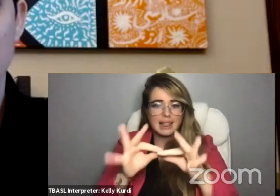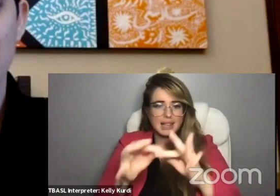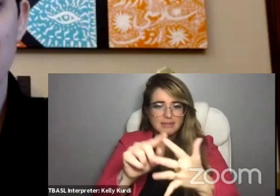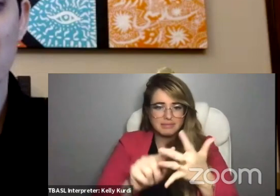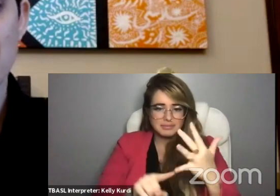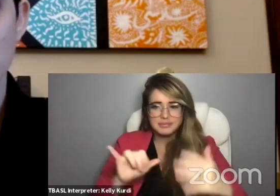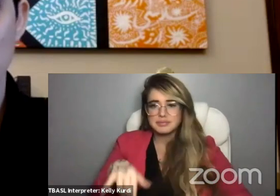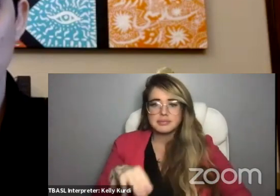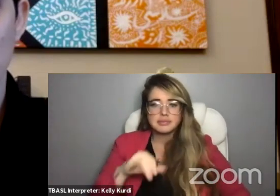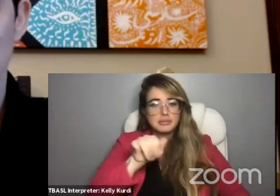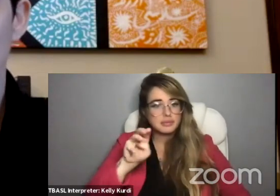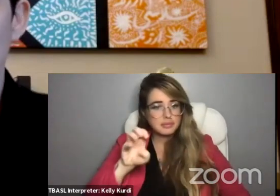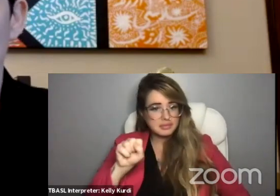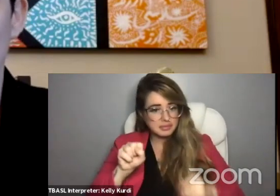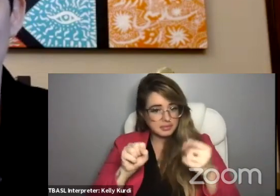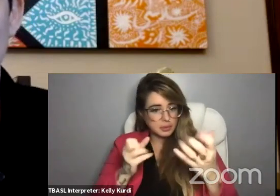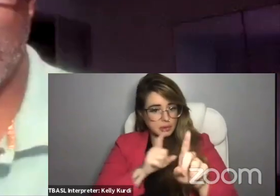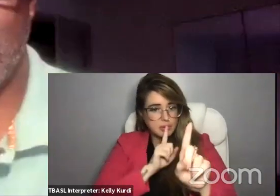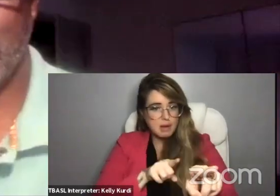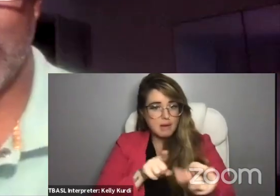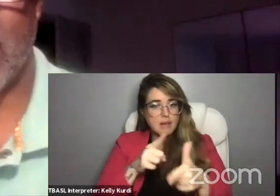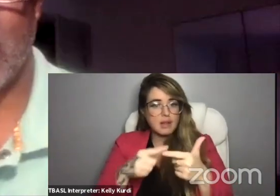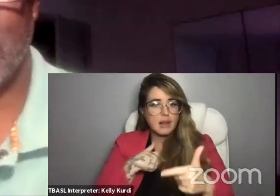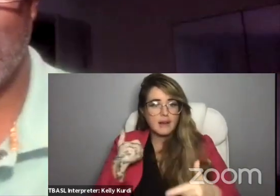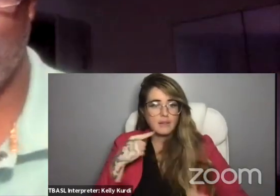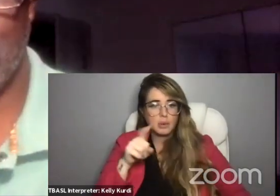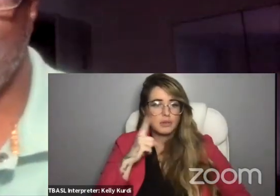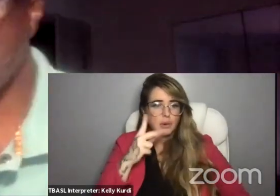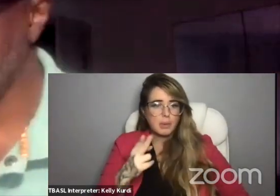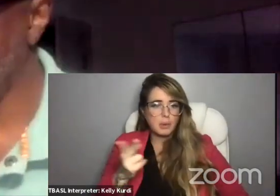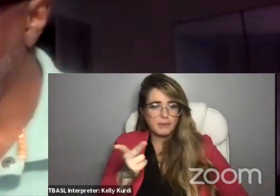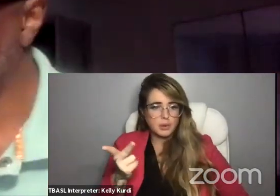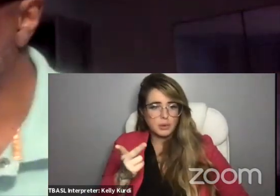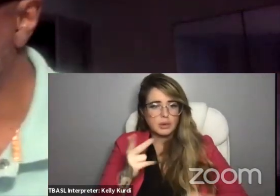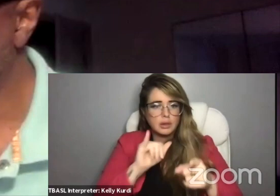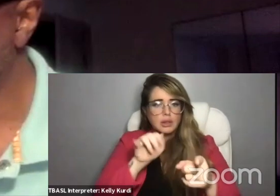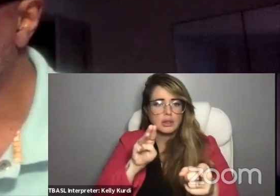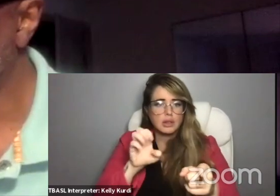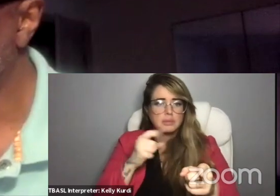that? And then I have a question for both of you. Yeah, I'm reminded of several things.